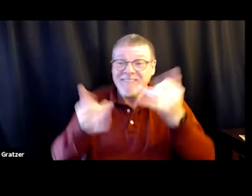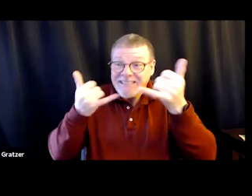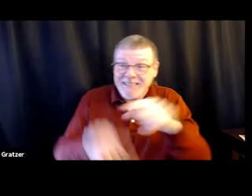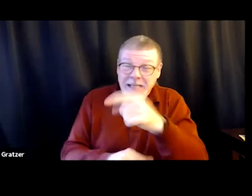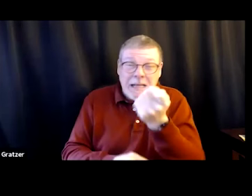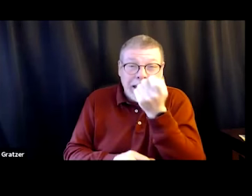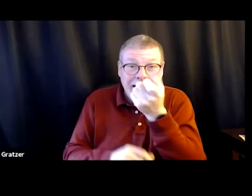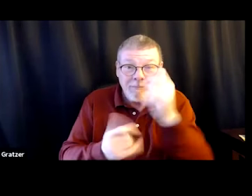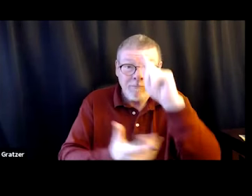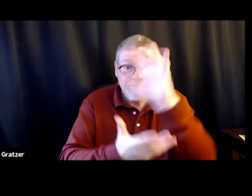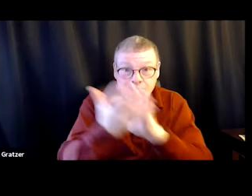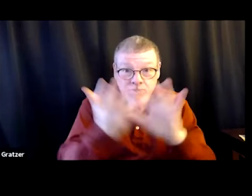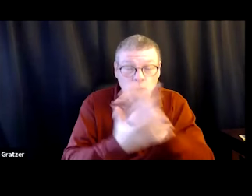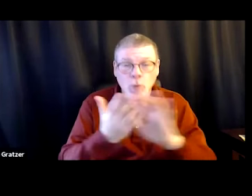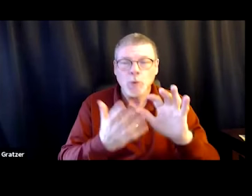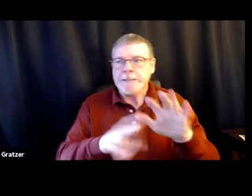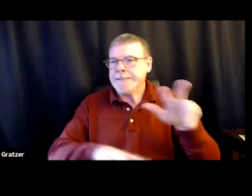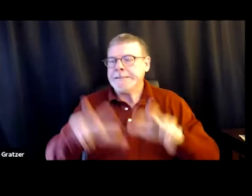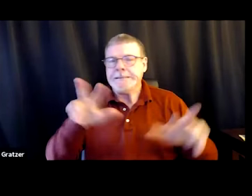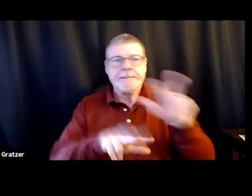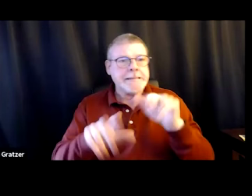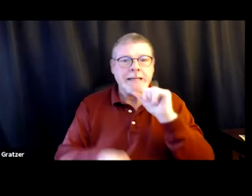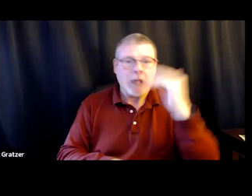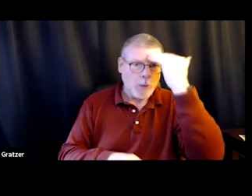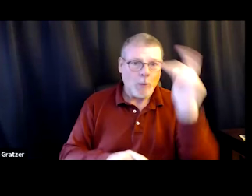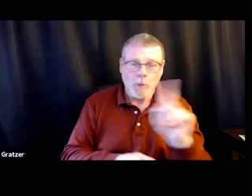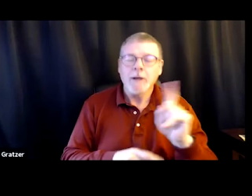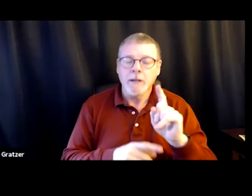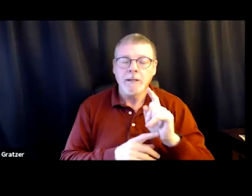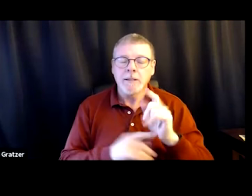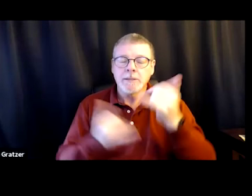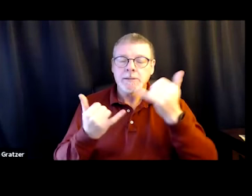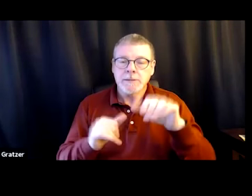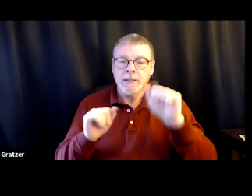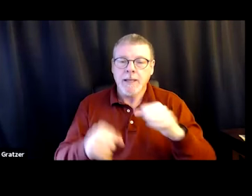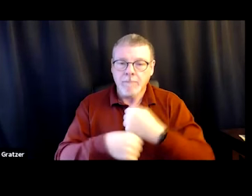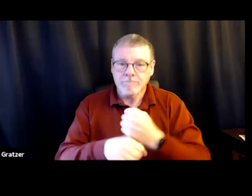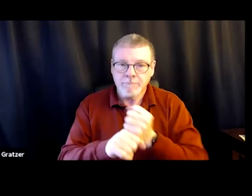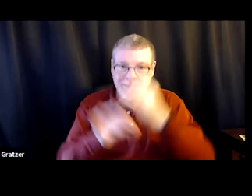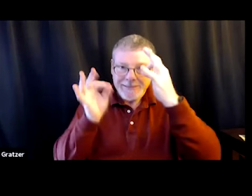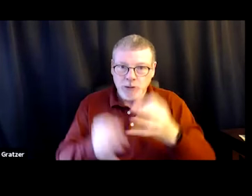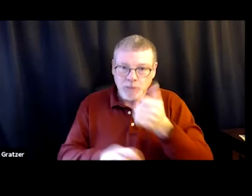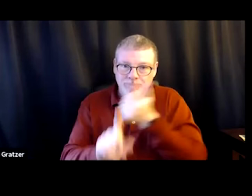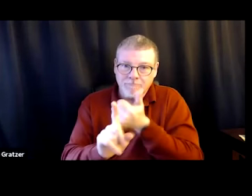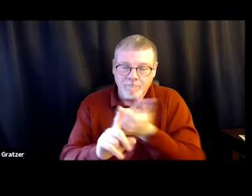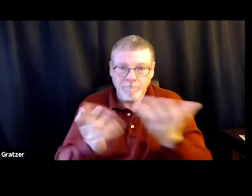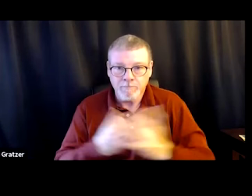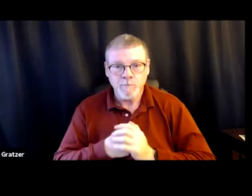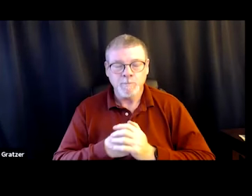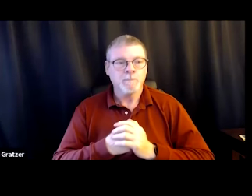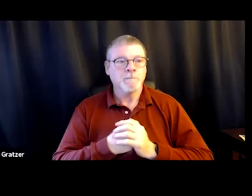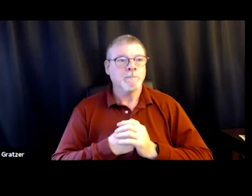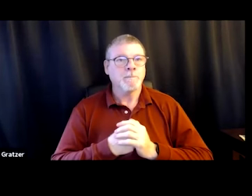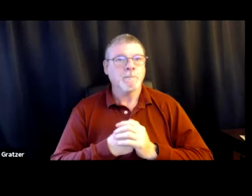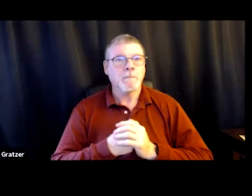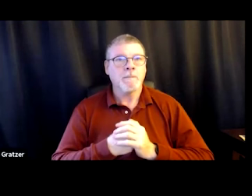or issues with orientation, they still ought to be kind of at the center of their reentry planning experience.